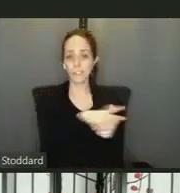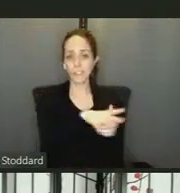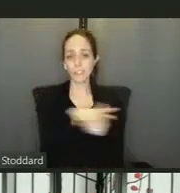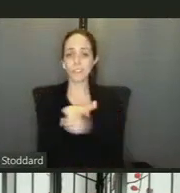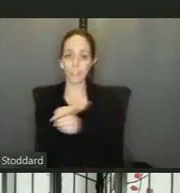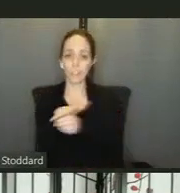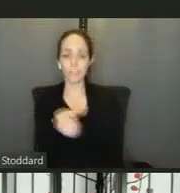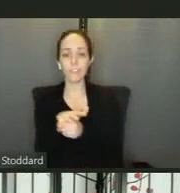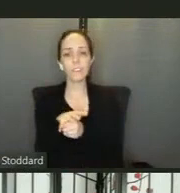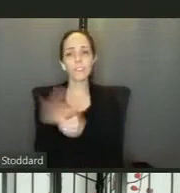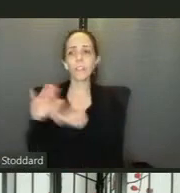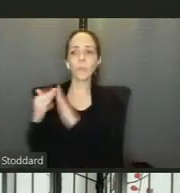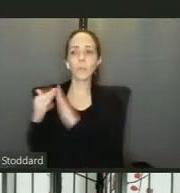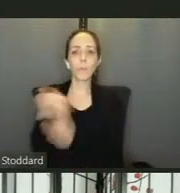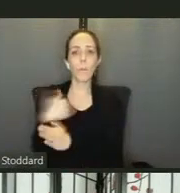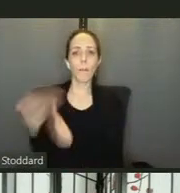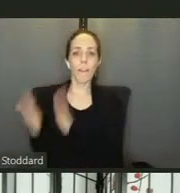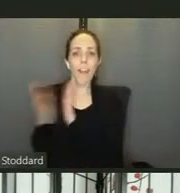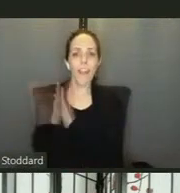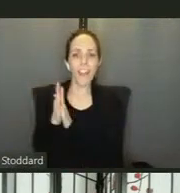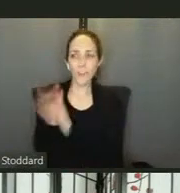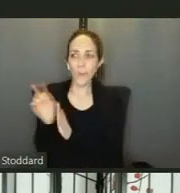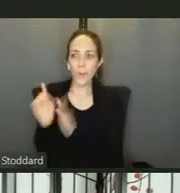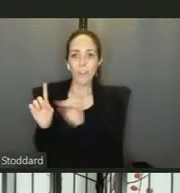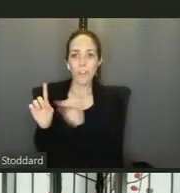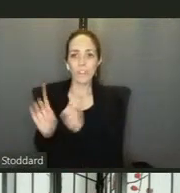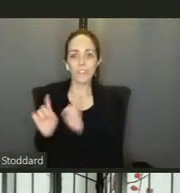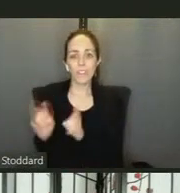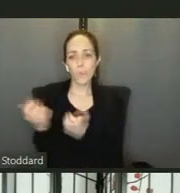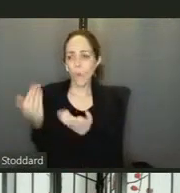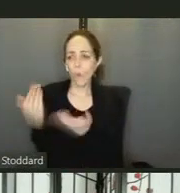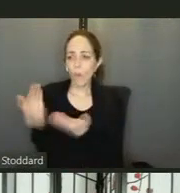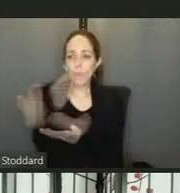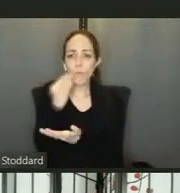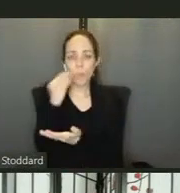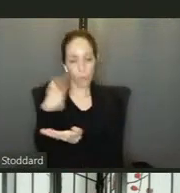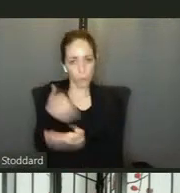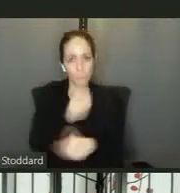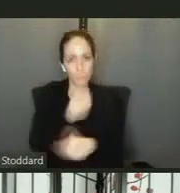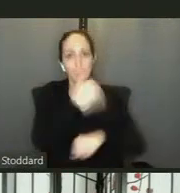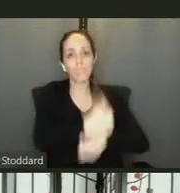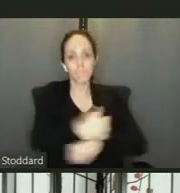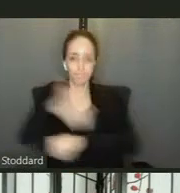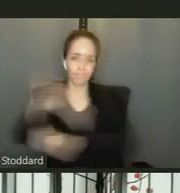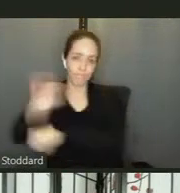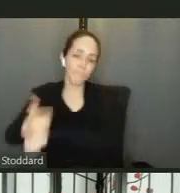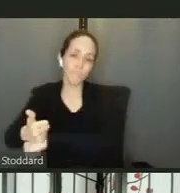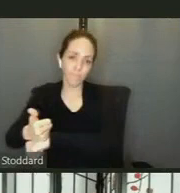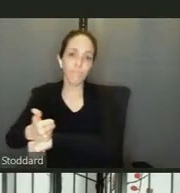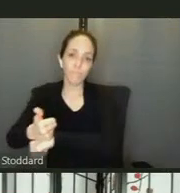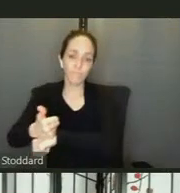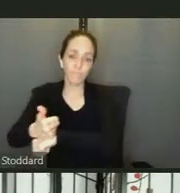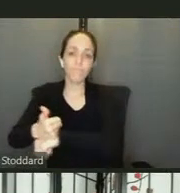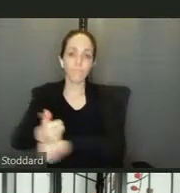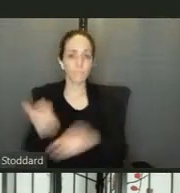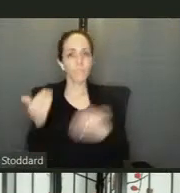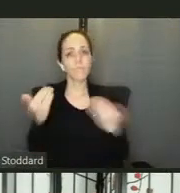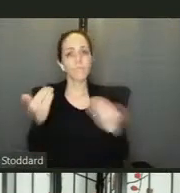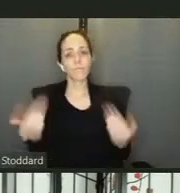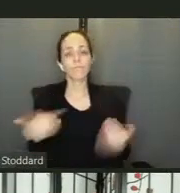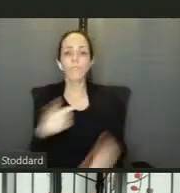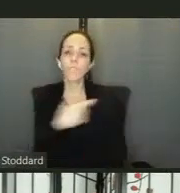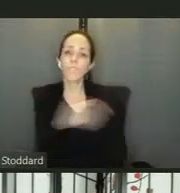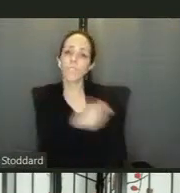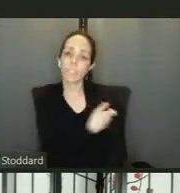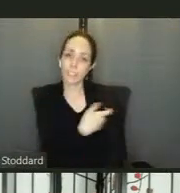us. And, these are trusted locations within the community where the community know and the community trust. So we've been offering these